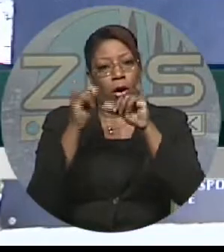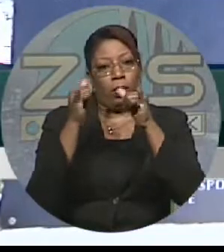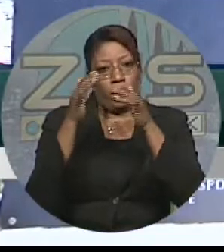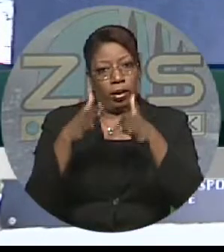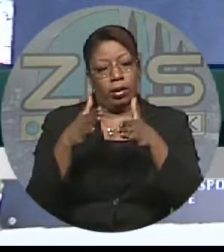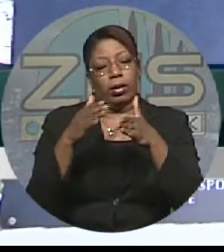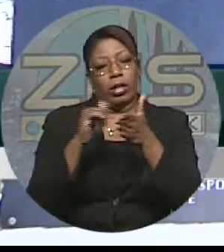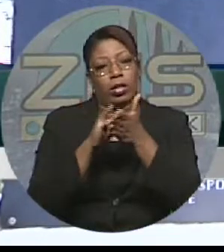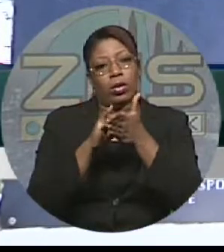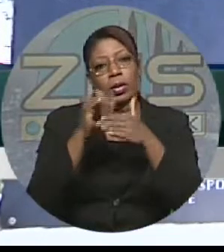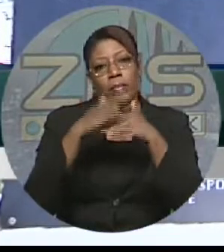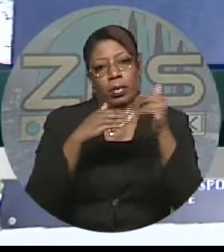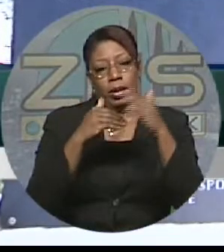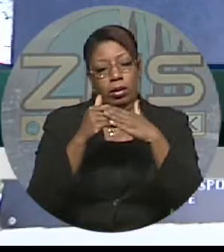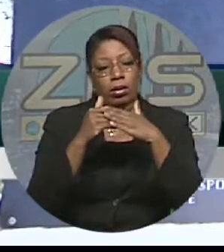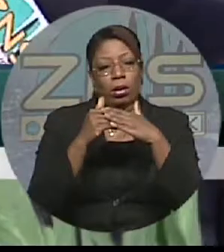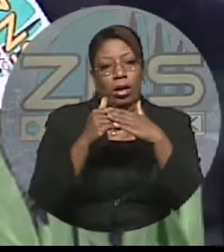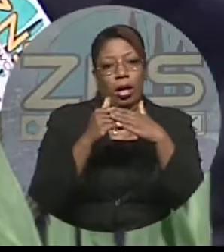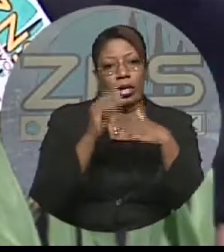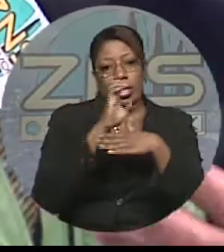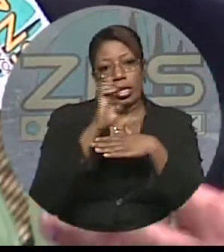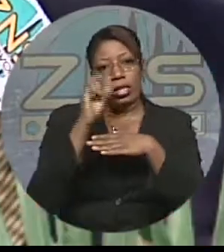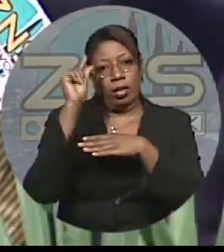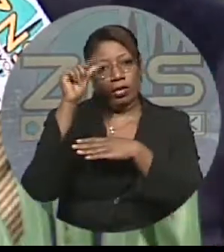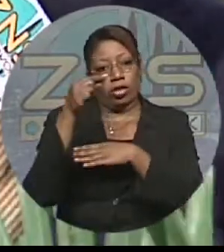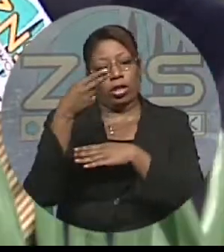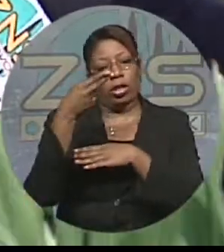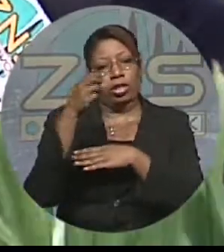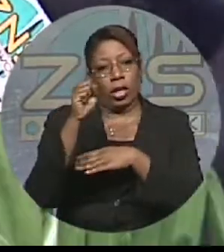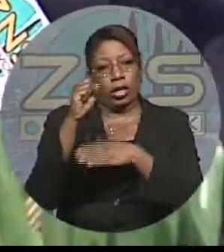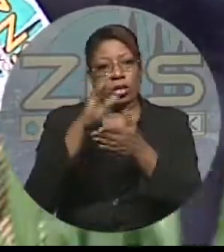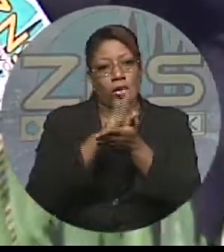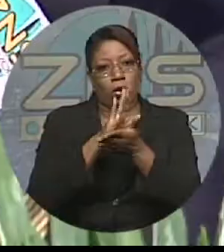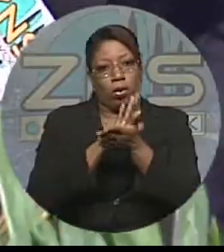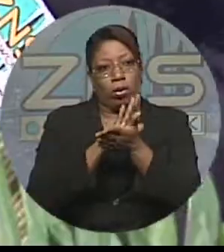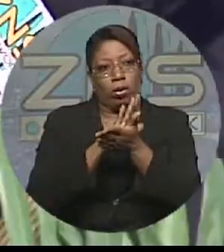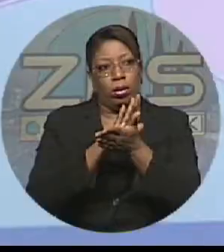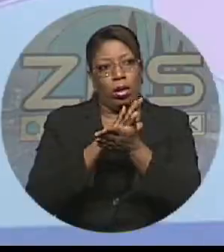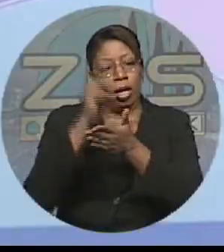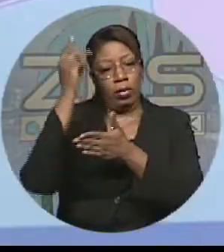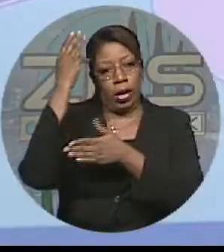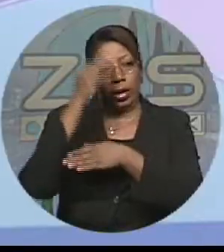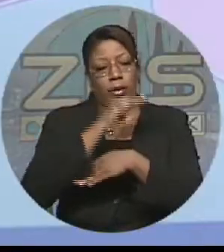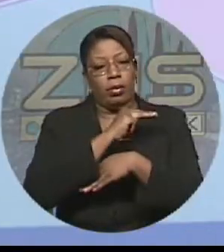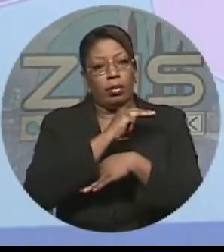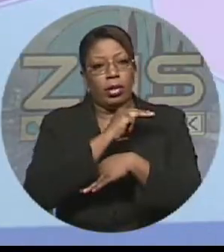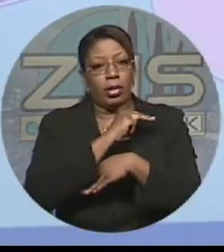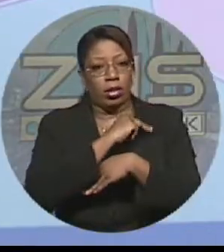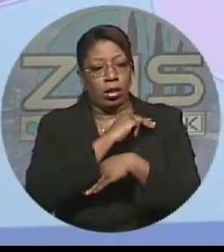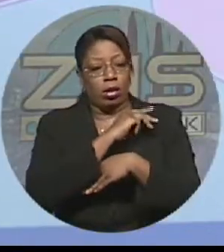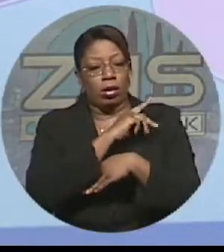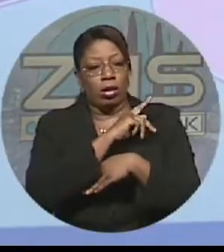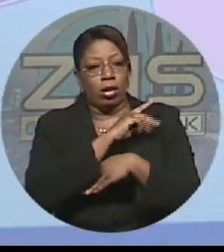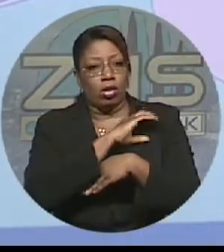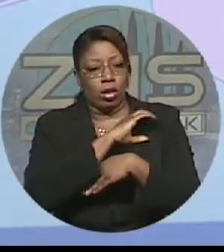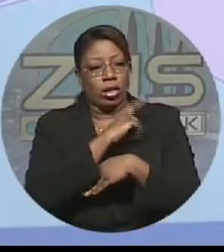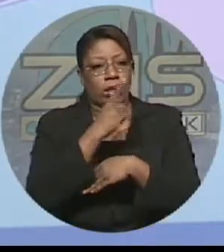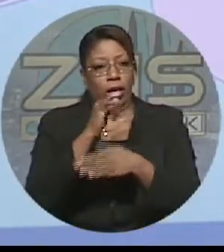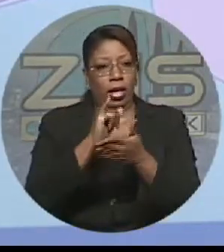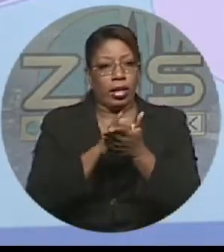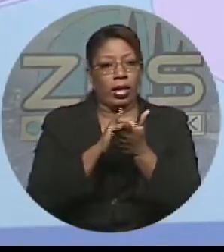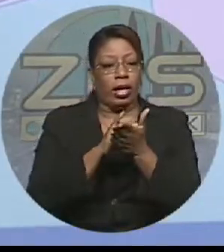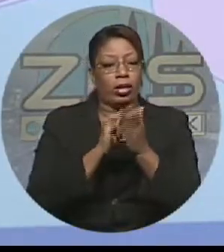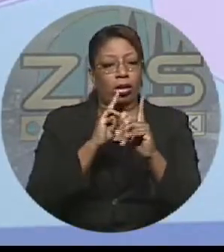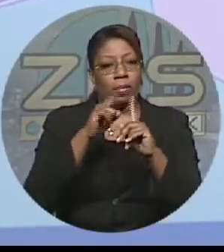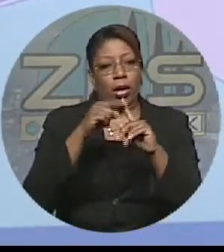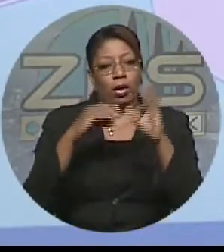built just east of the Government High School. Prime Minister, the Right Honorable Perry Christie, giving a charge to those responsible for the construction that will